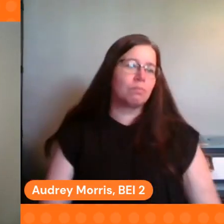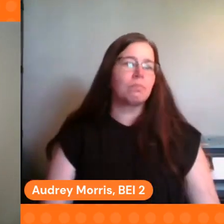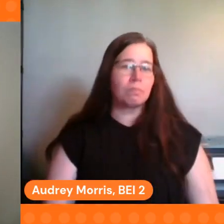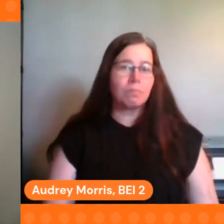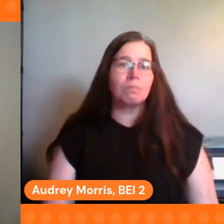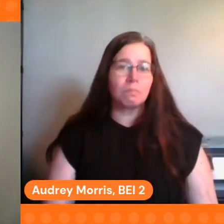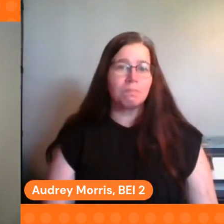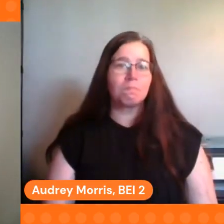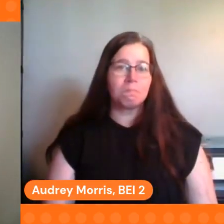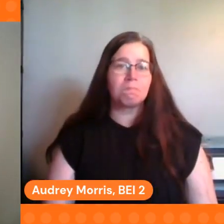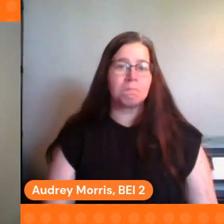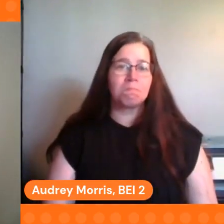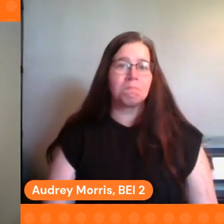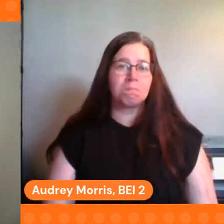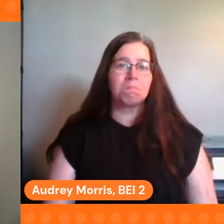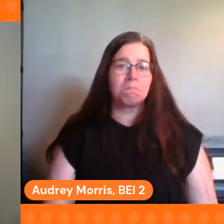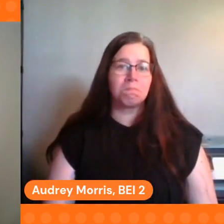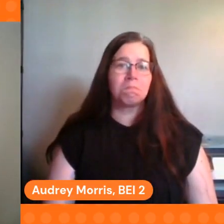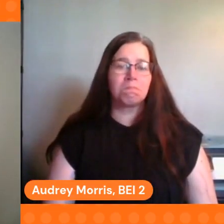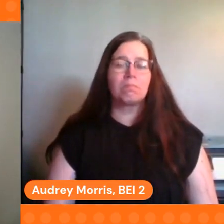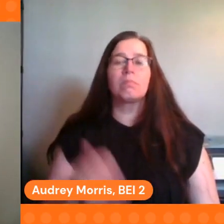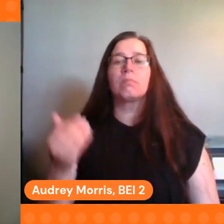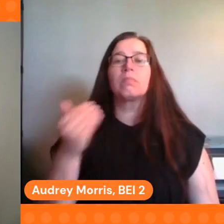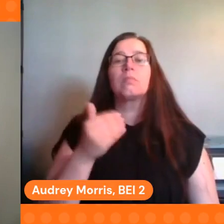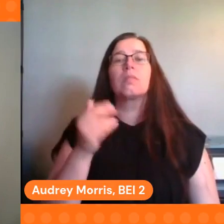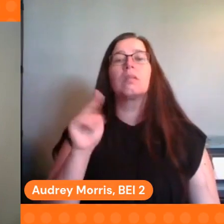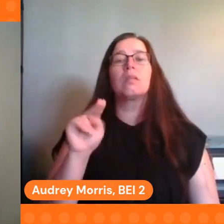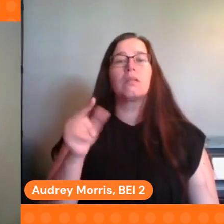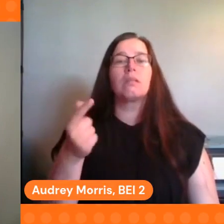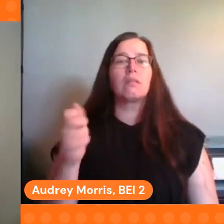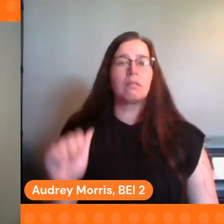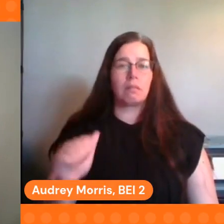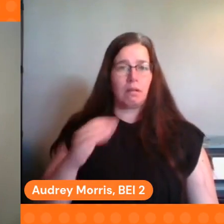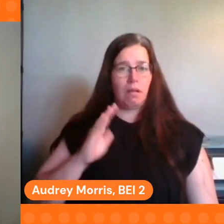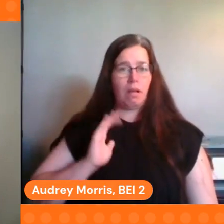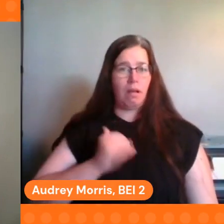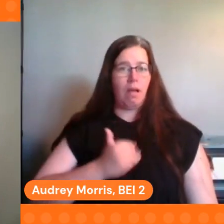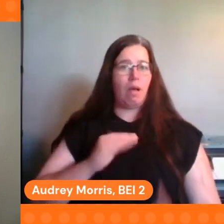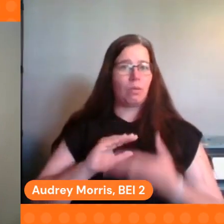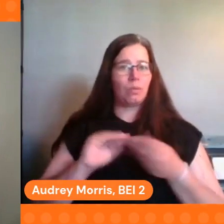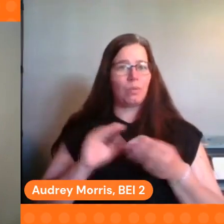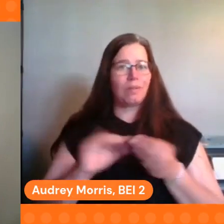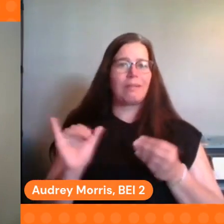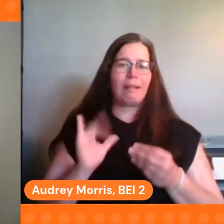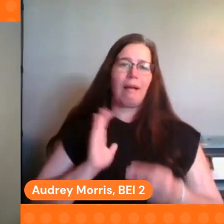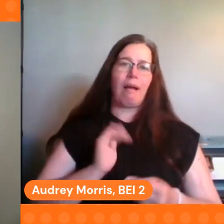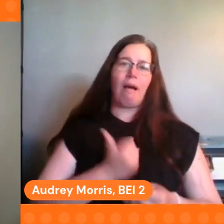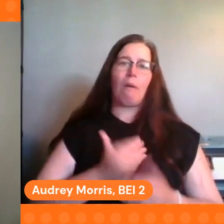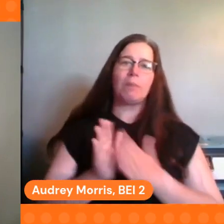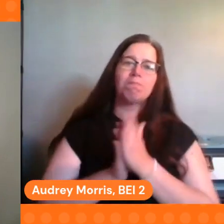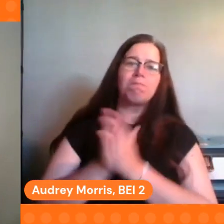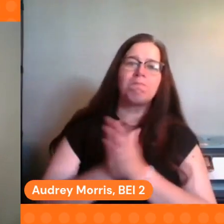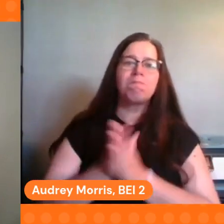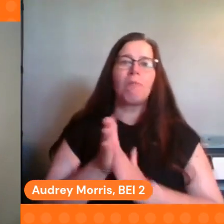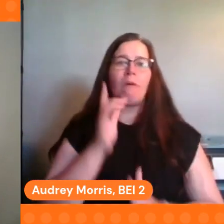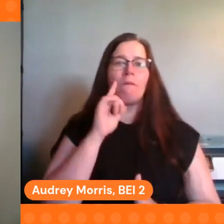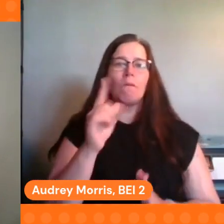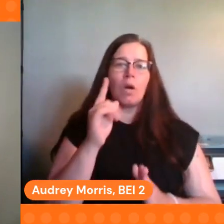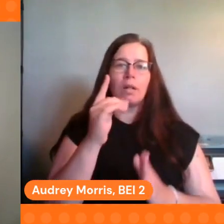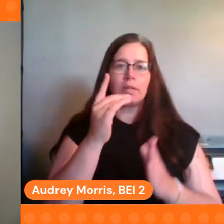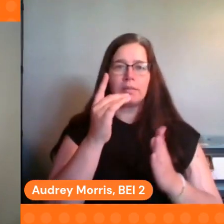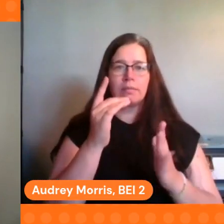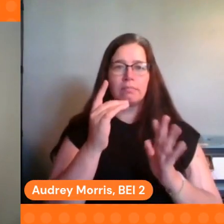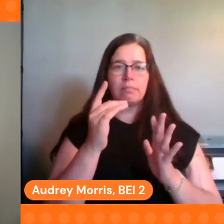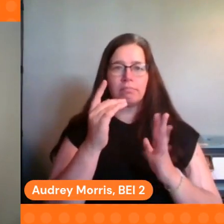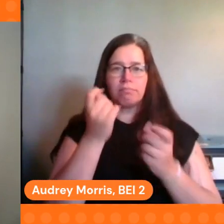How about you, Nak? Yeah, I think our story start with like our ambition to bring computational thinking to all